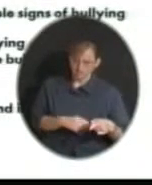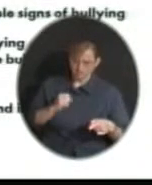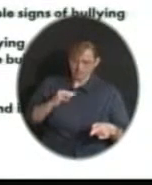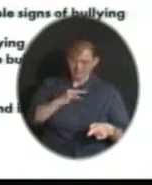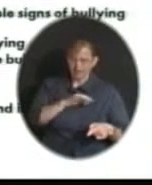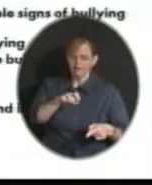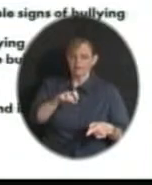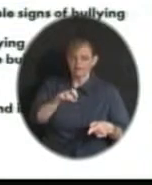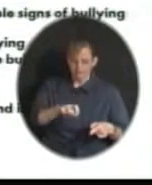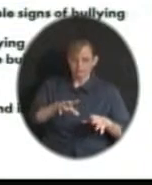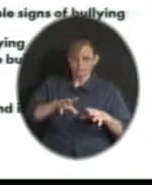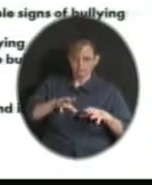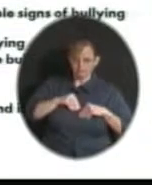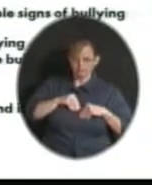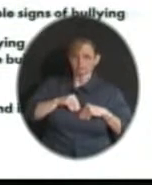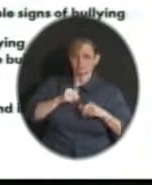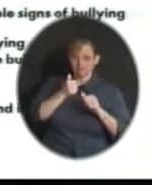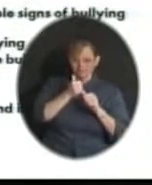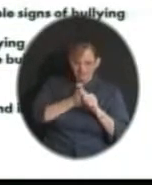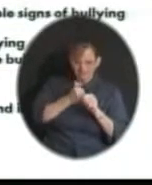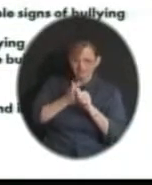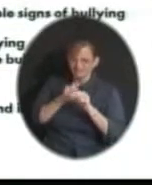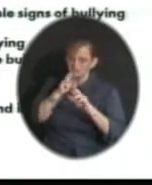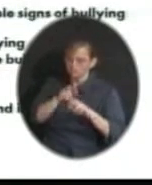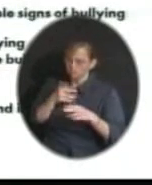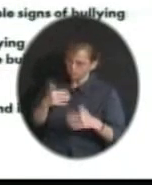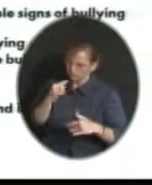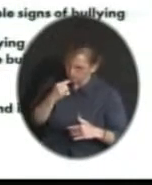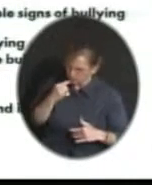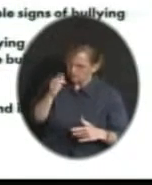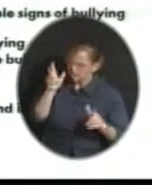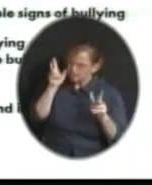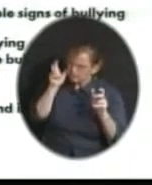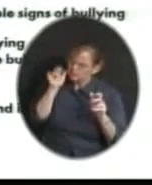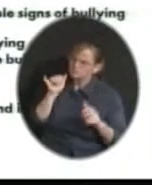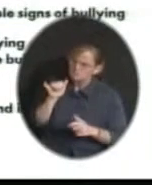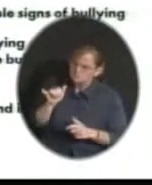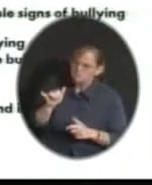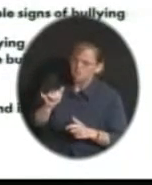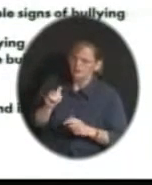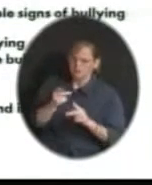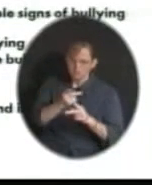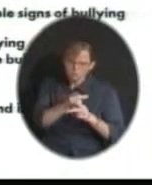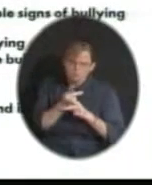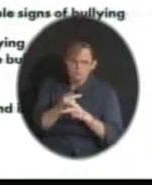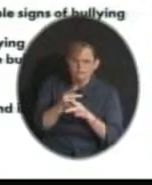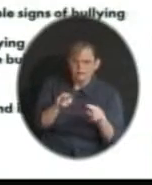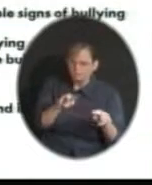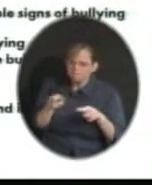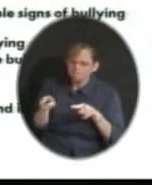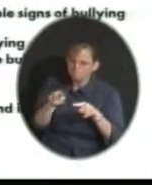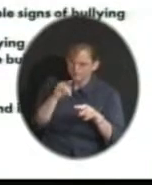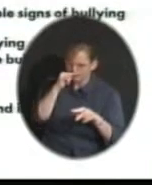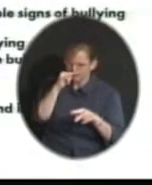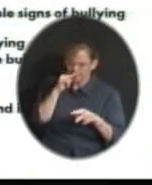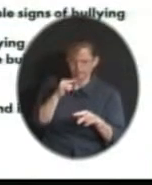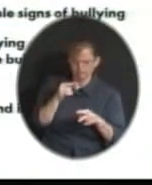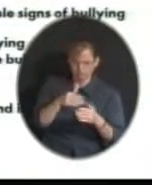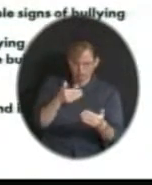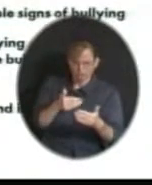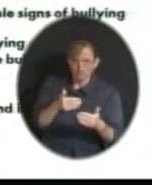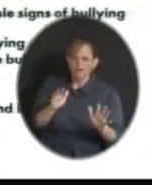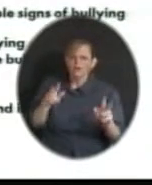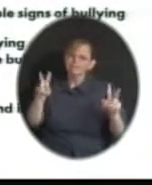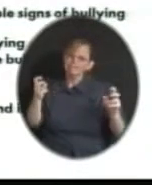take every report very seriously. They need to be supervising kids closely. What are the hot spots in a building?